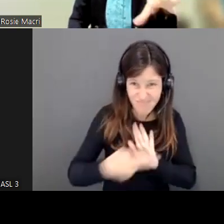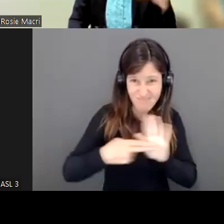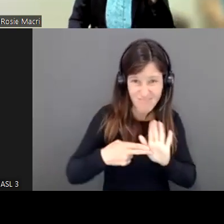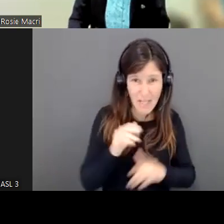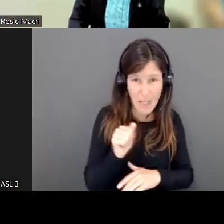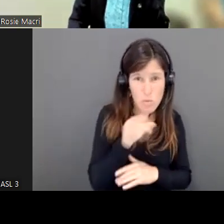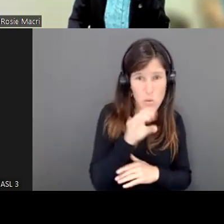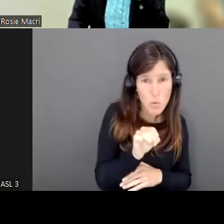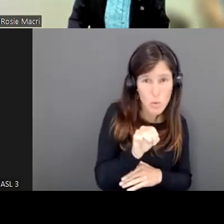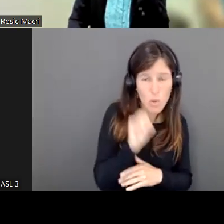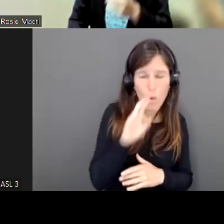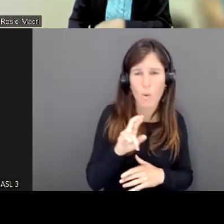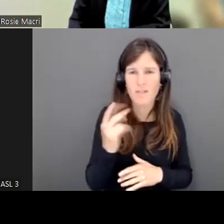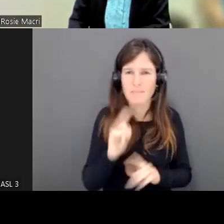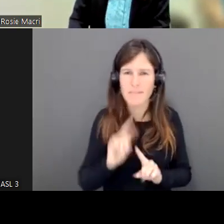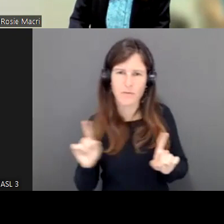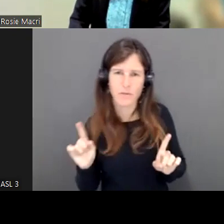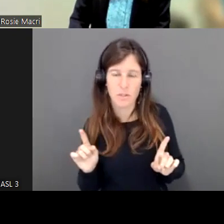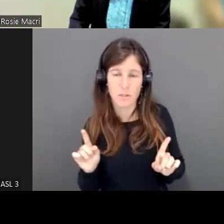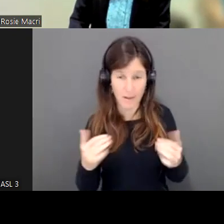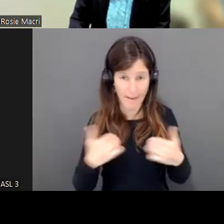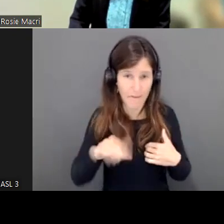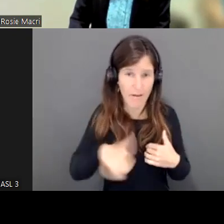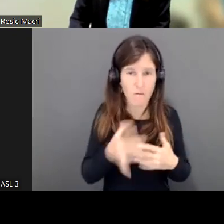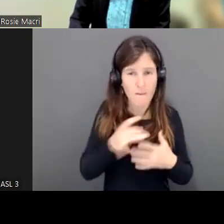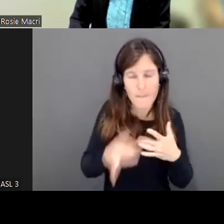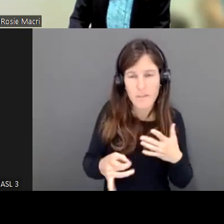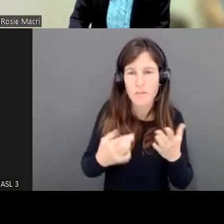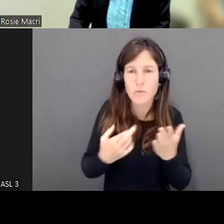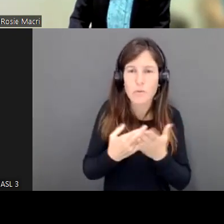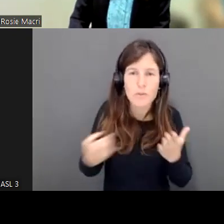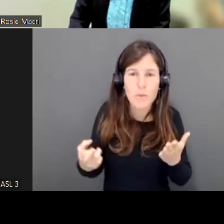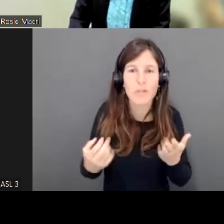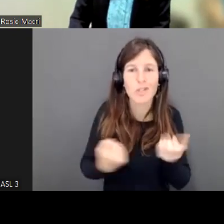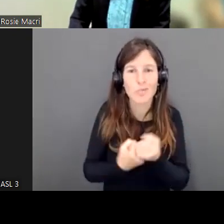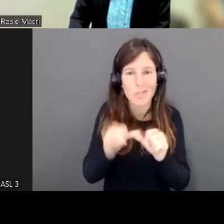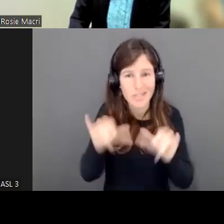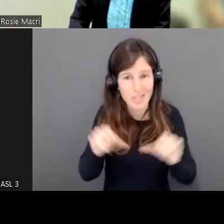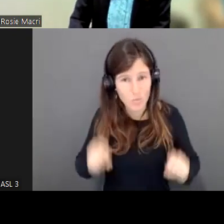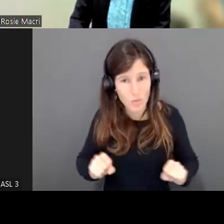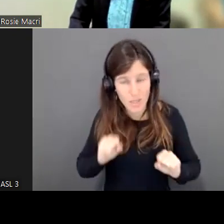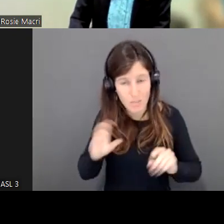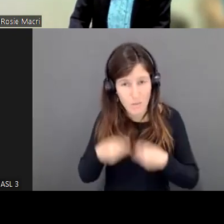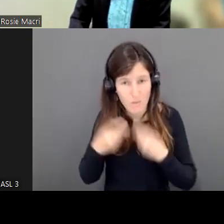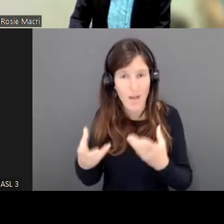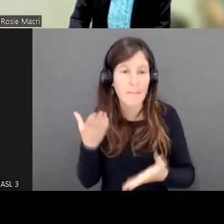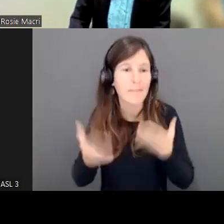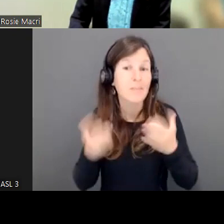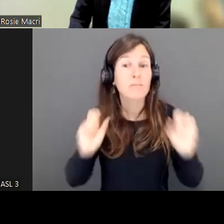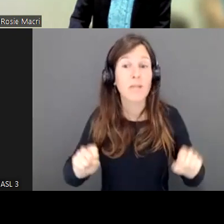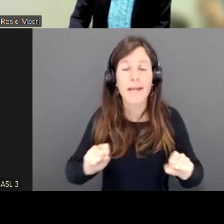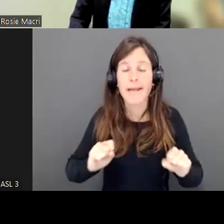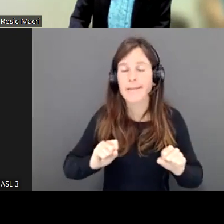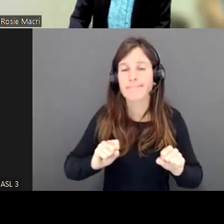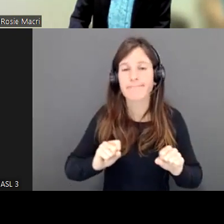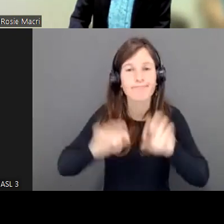there other options or support systems that could also be implemented? Are there safety plans that could be developed to